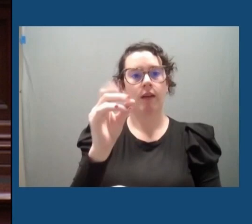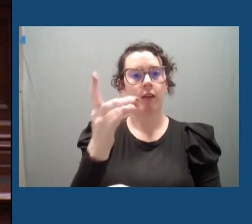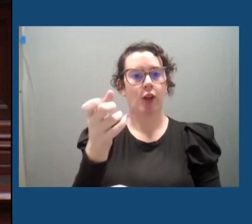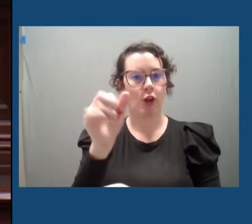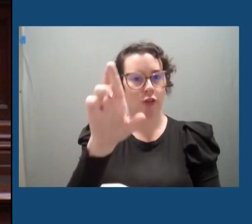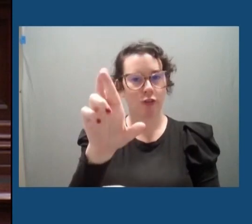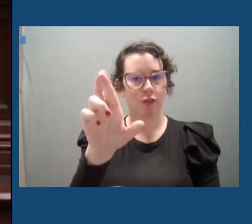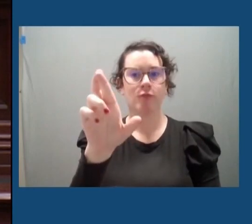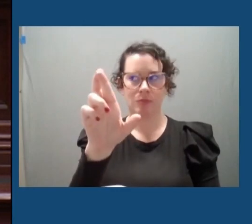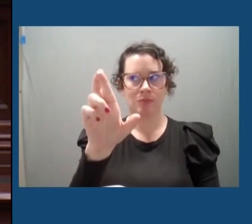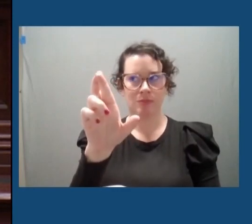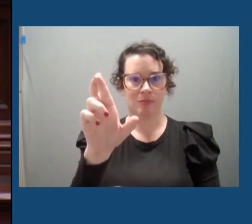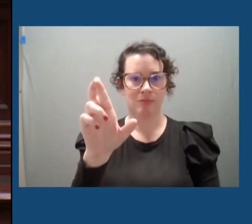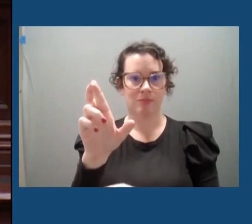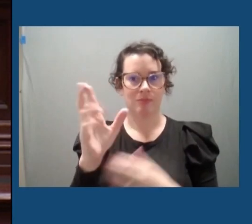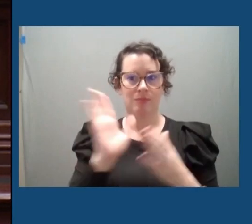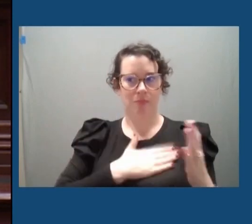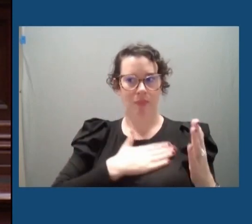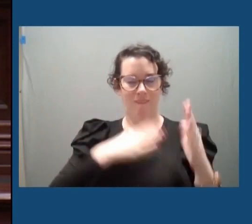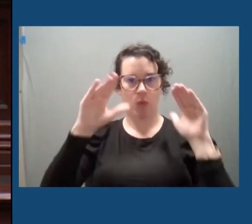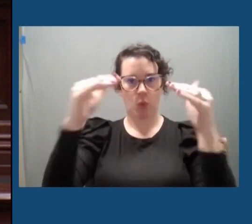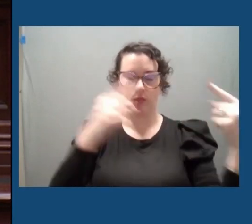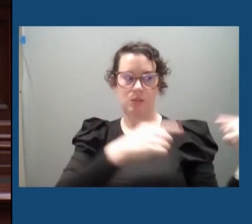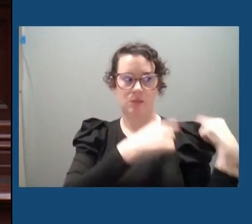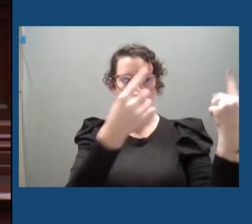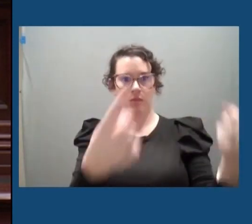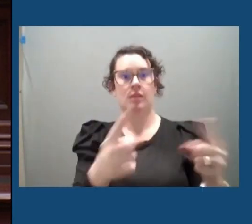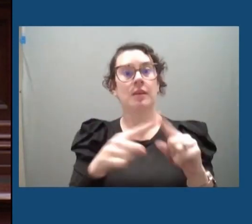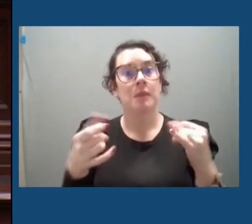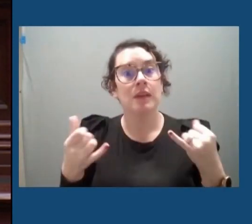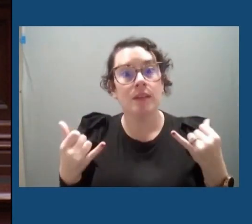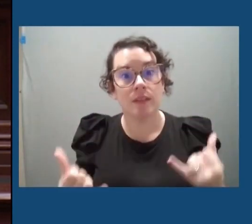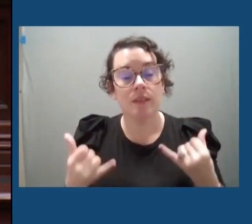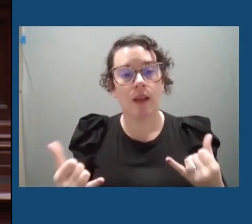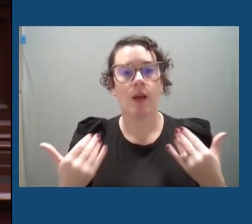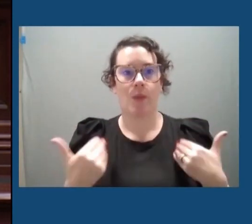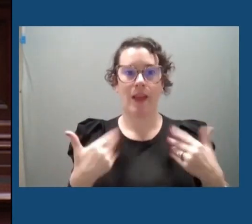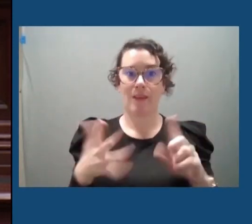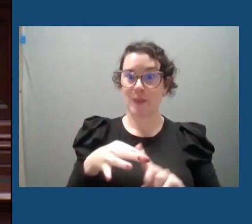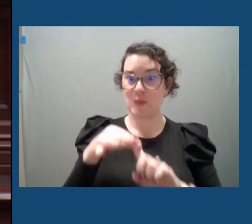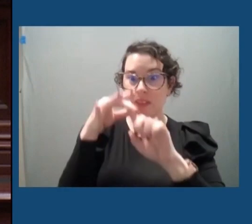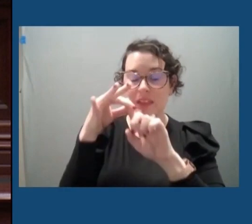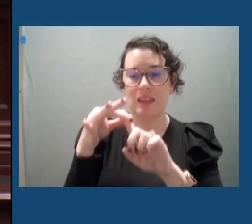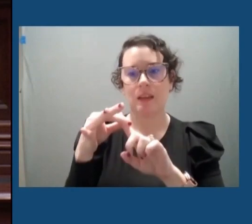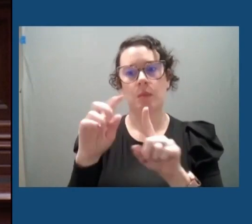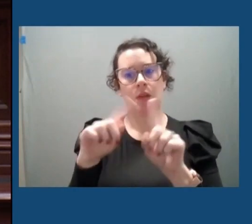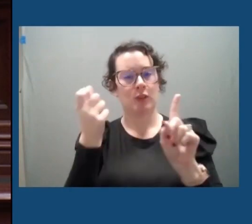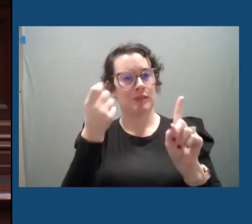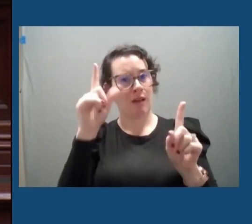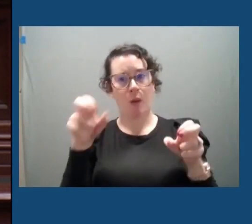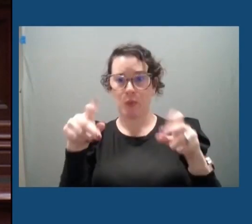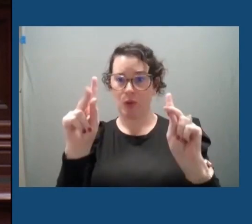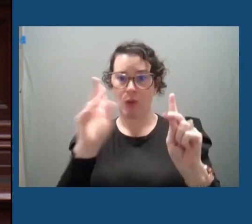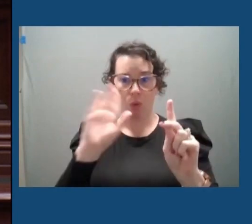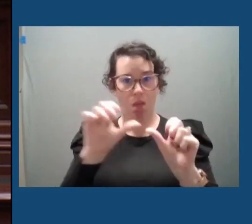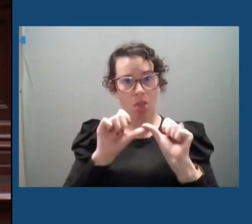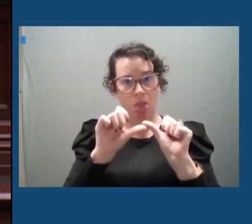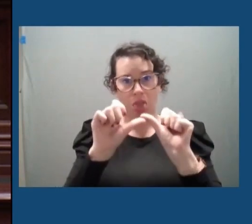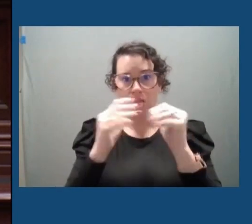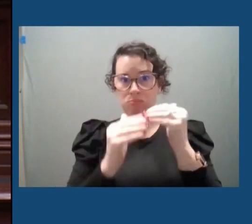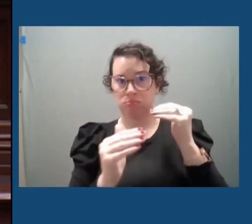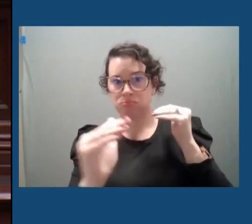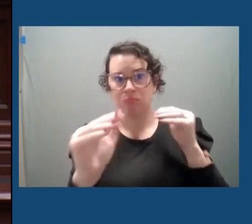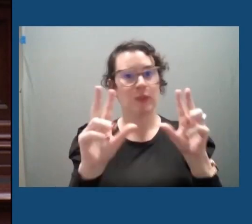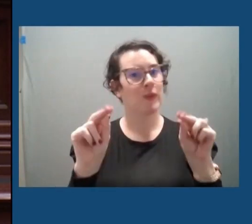But now, we have a unique and fleeting opportunity to catapult New